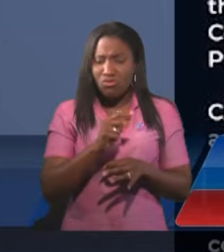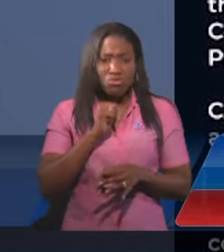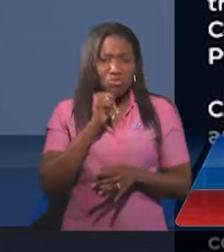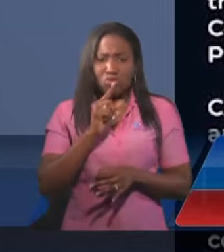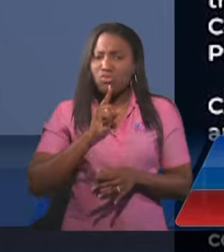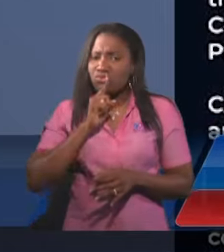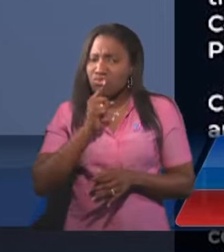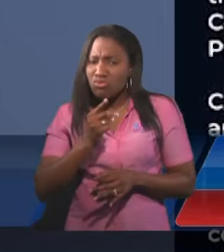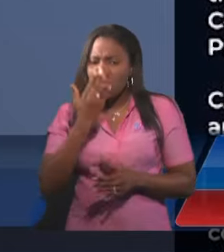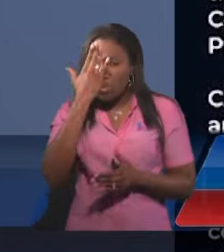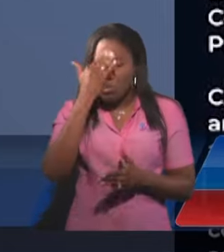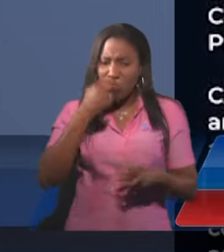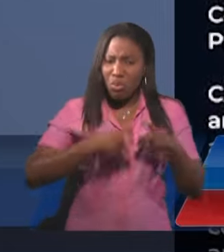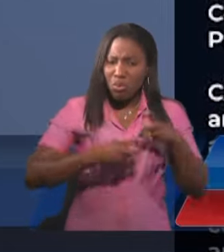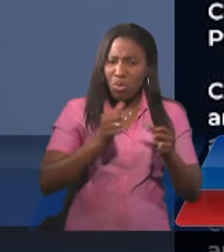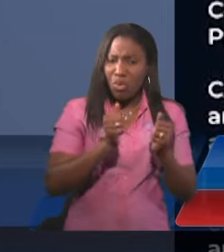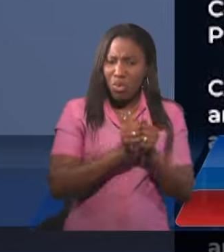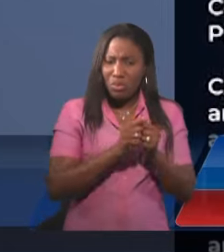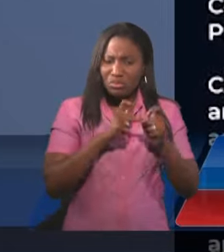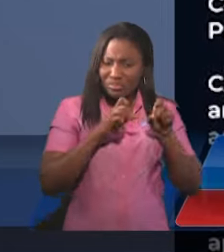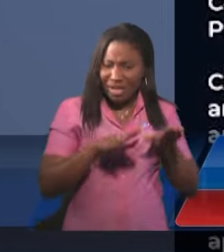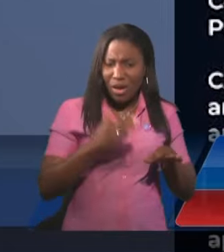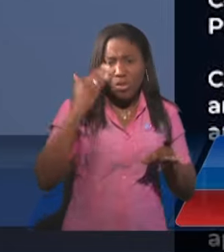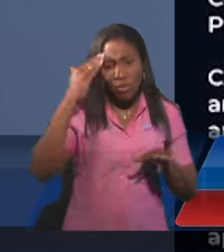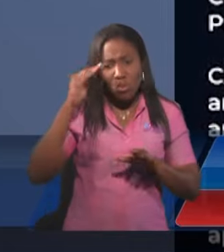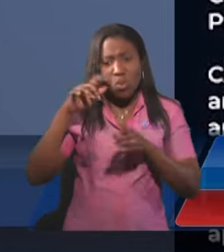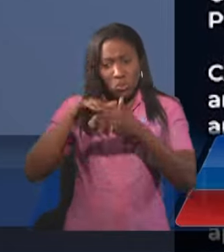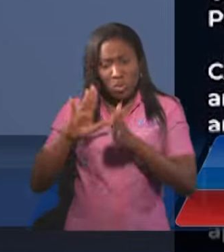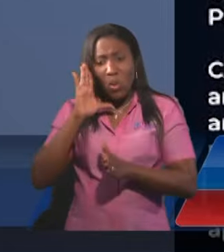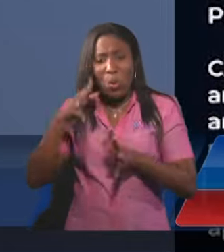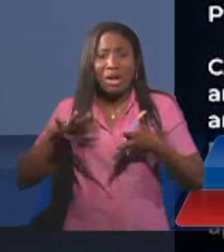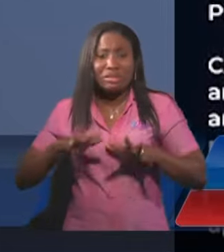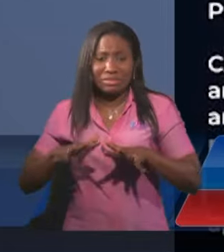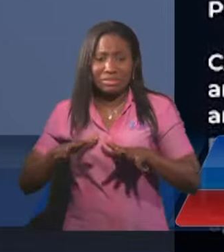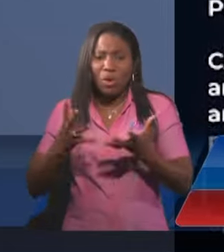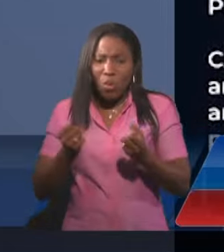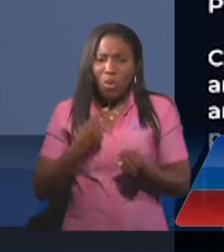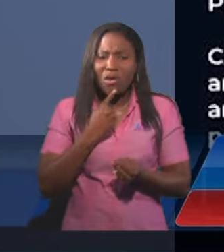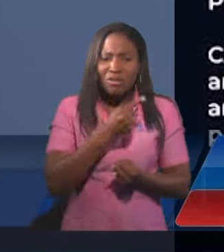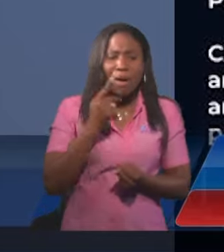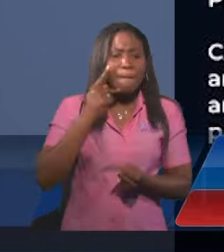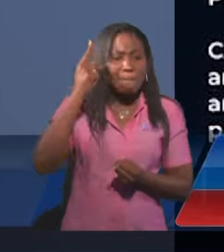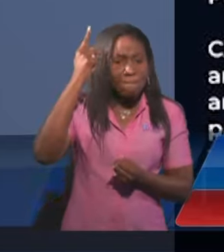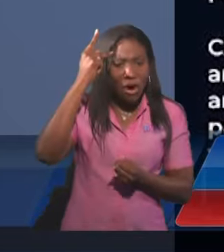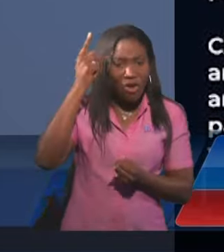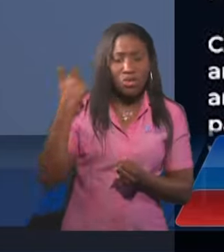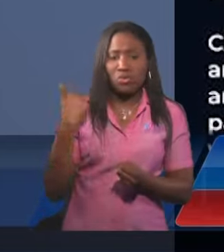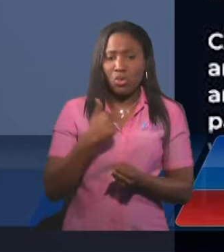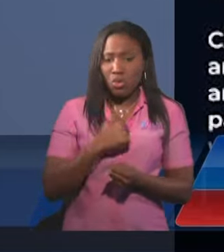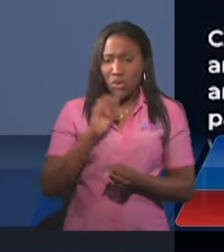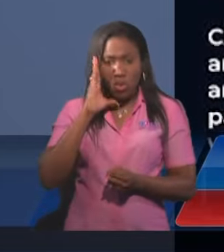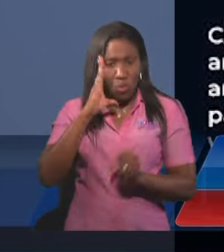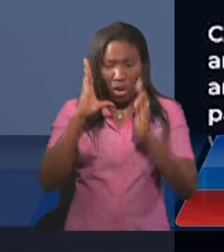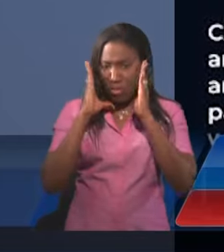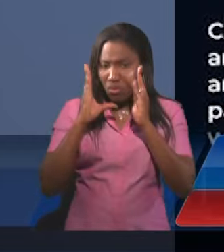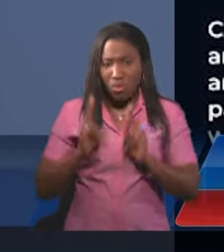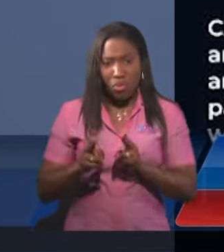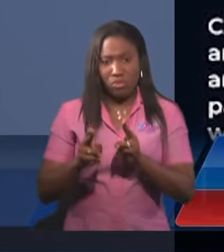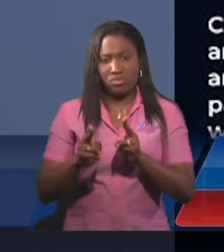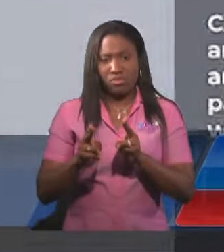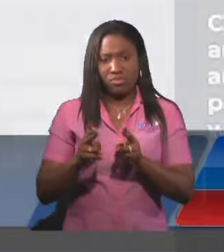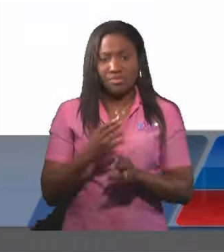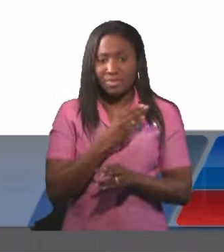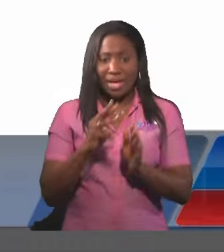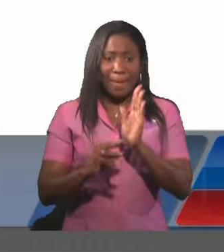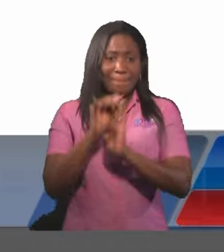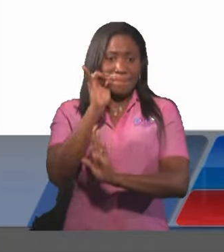around examinations can cause anxiety and wishes to assure candidates and parents that these matters are treated with the highest urgency.